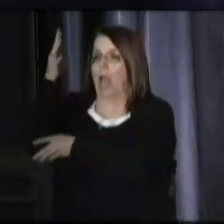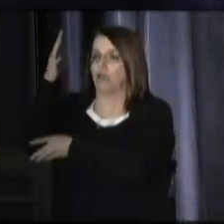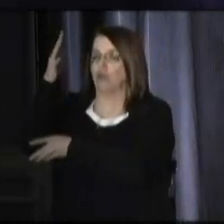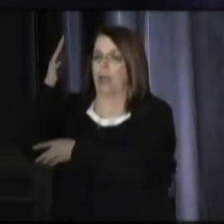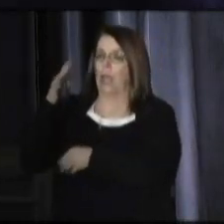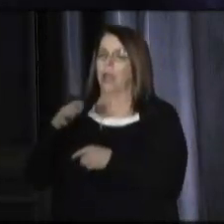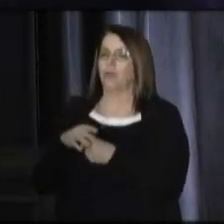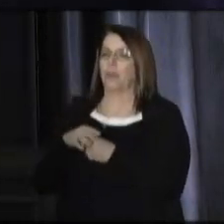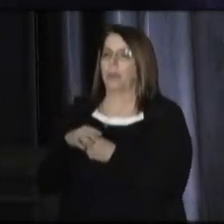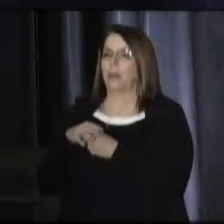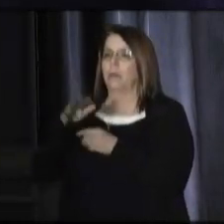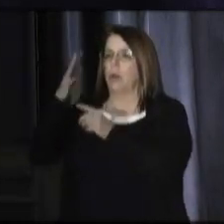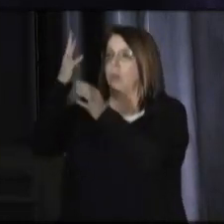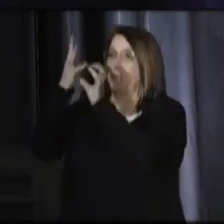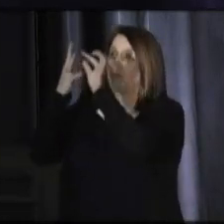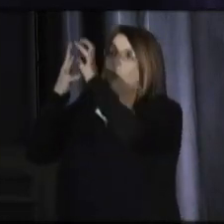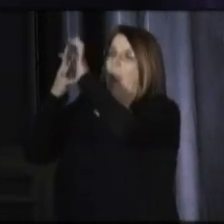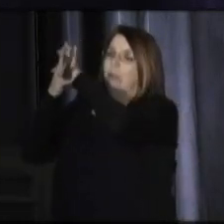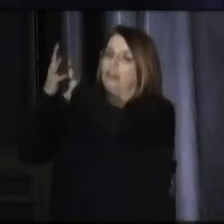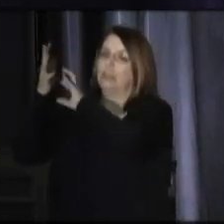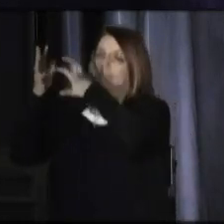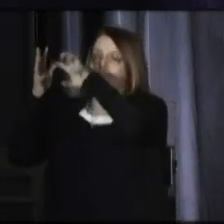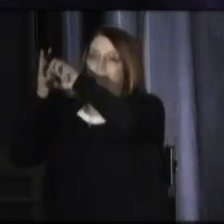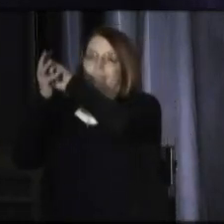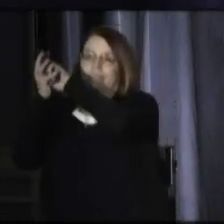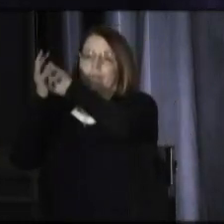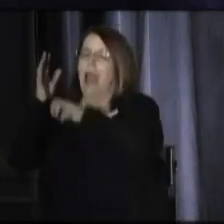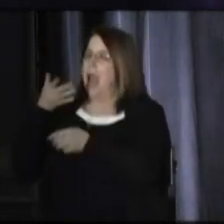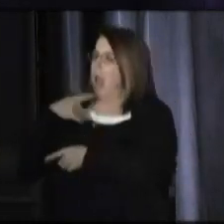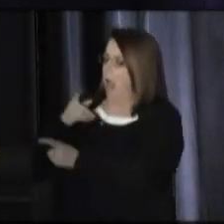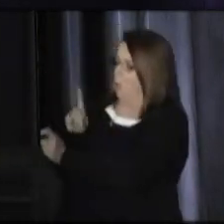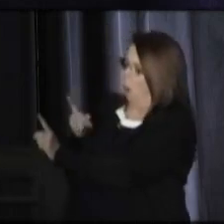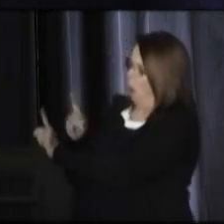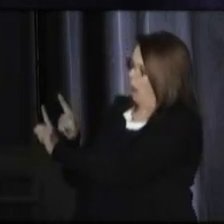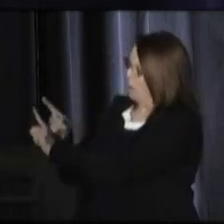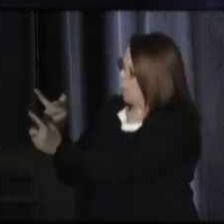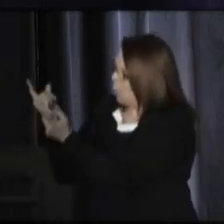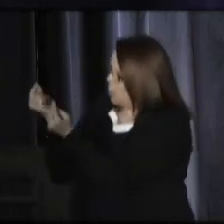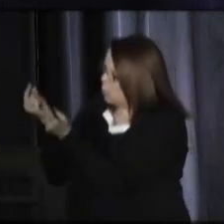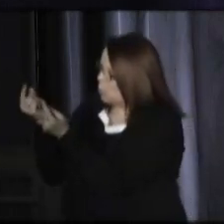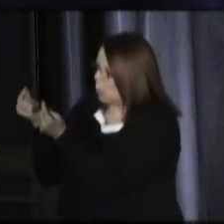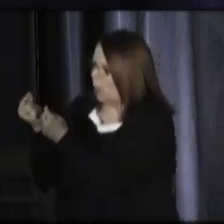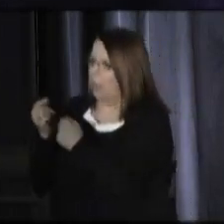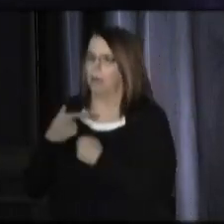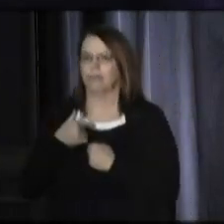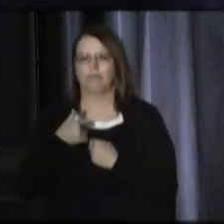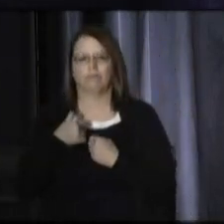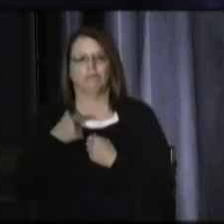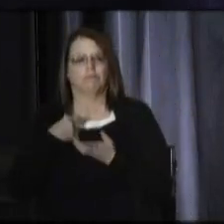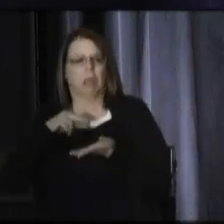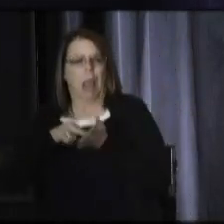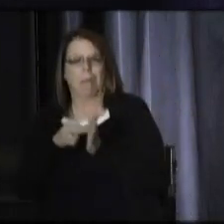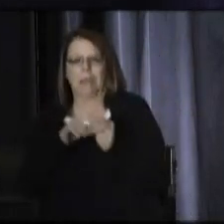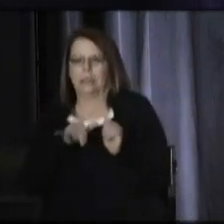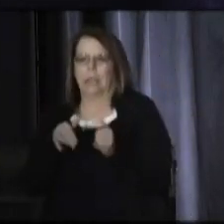roofed unit was strange to me, and so I watched from the street as Momo stood on her driveway and painted the mailbox